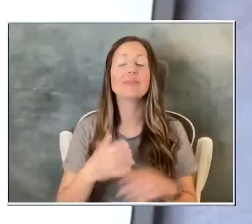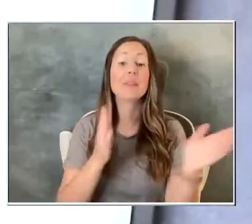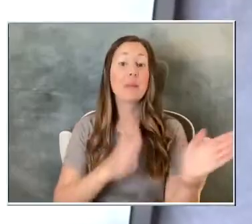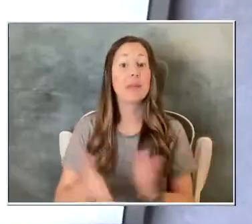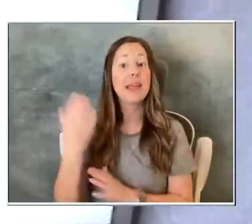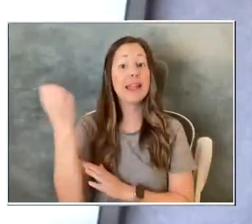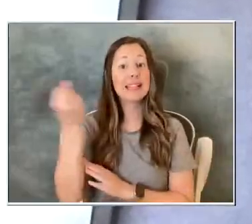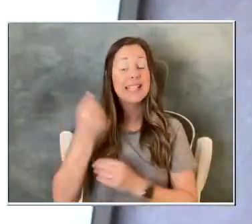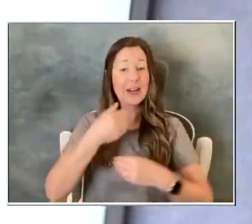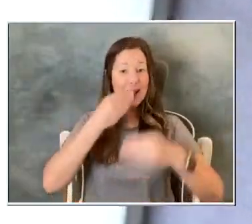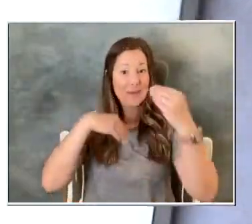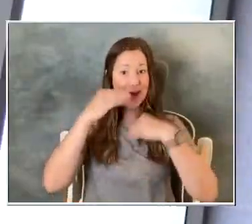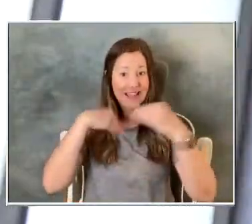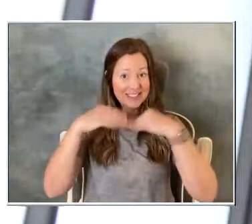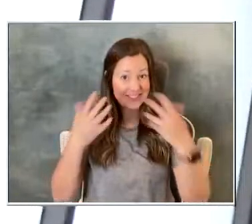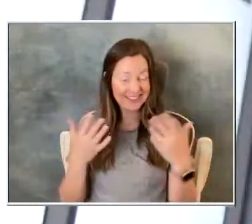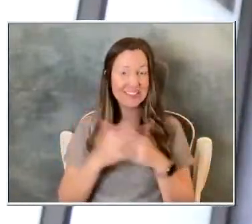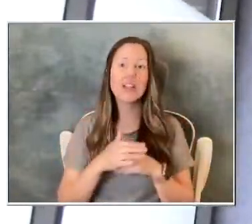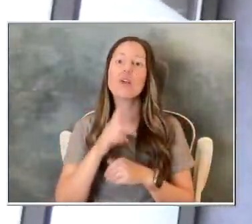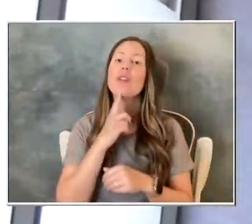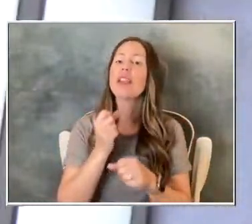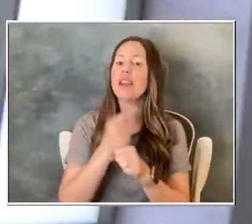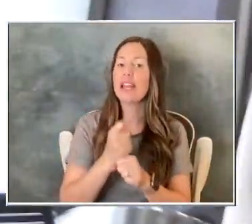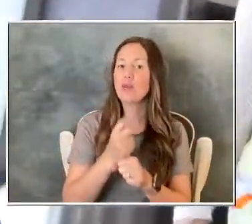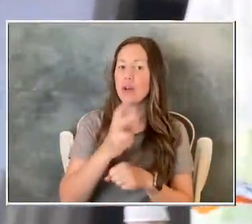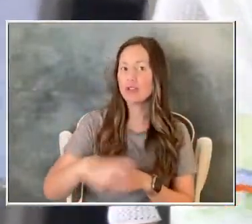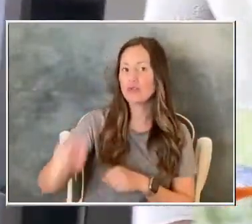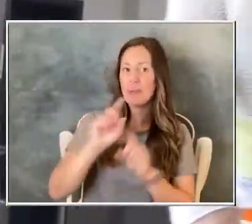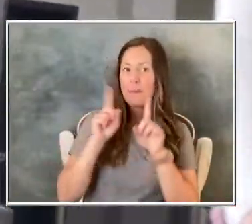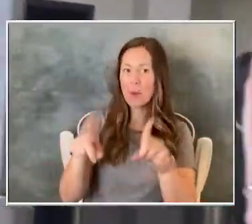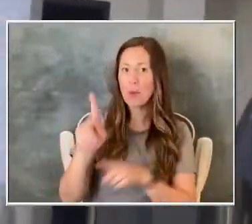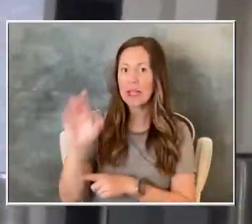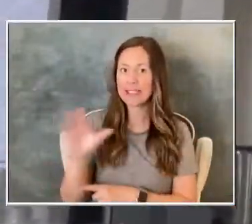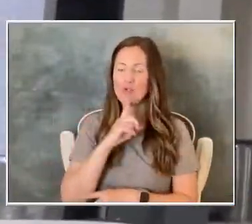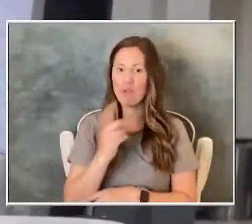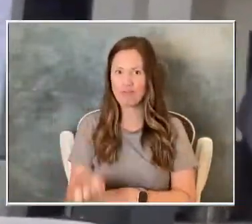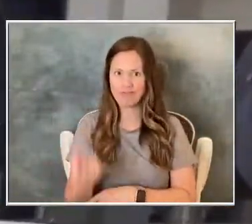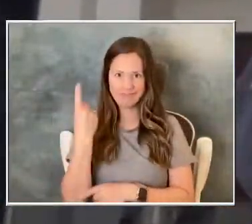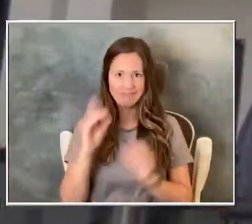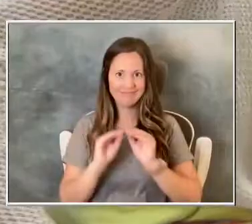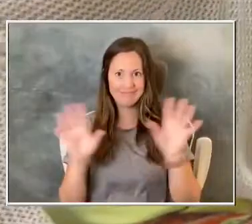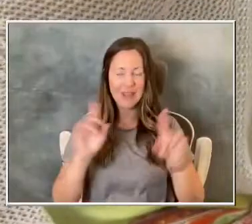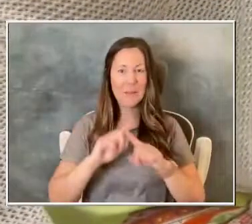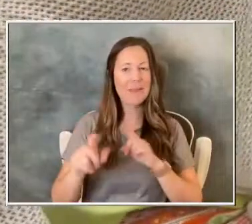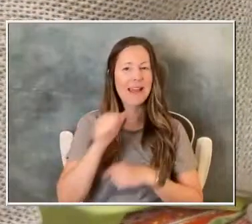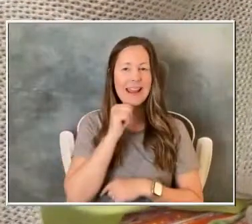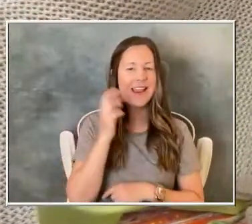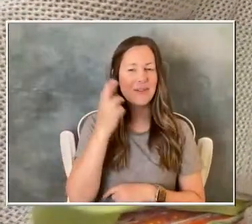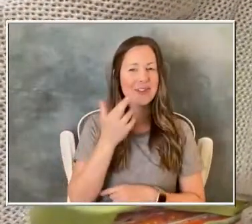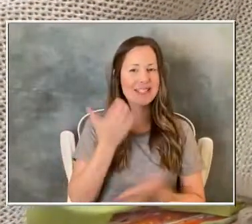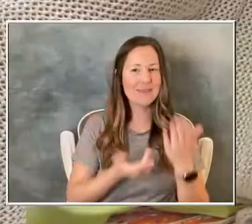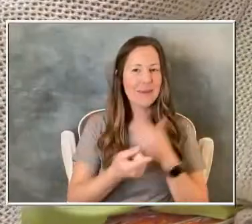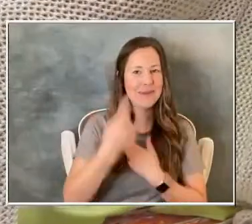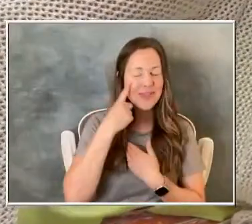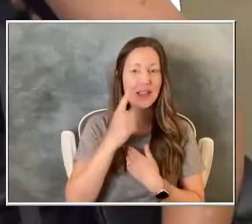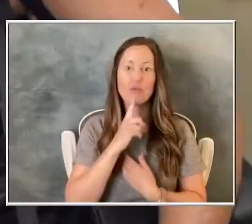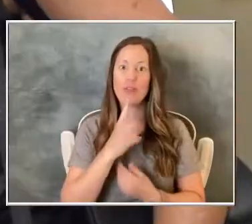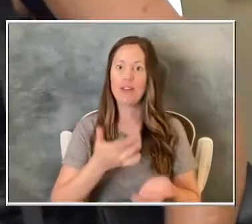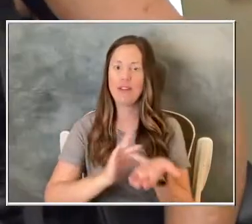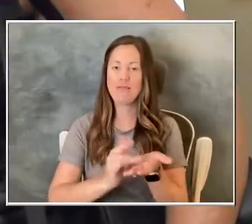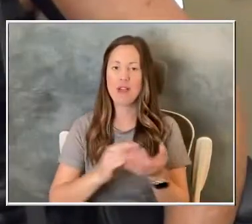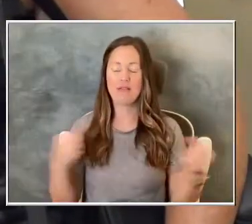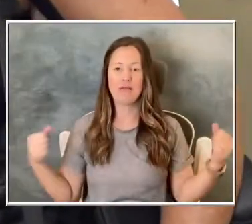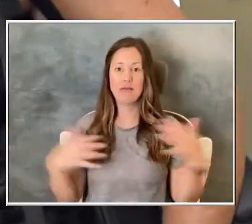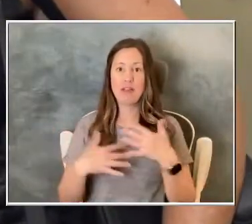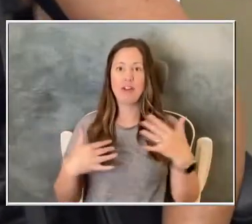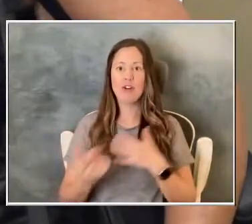sailing. So an annual trip to Kansas City makes sense, but not for the reason you might think. It was a medical scare with one friend